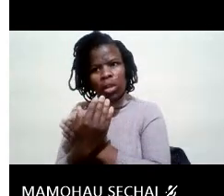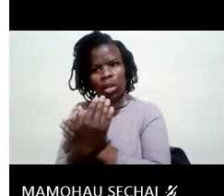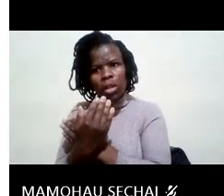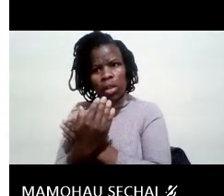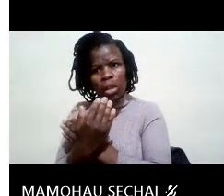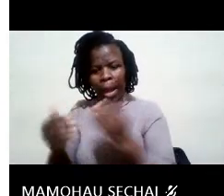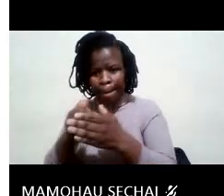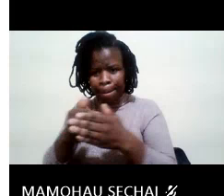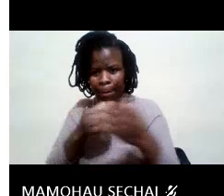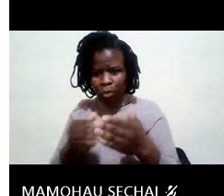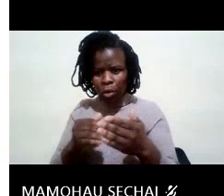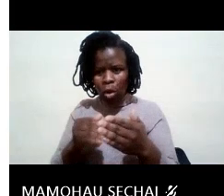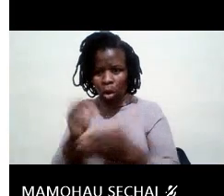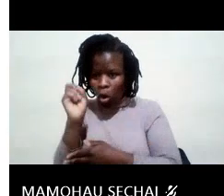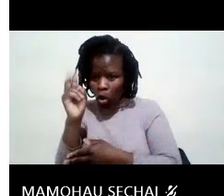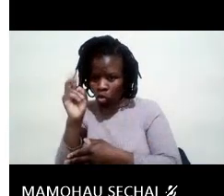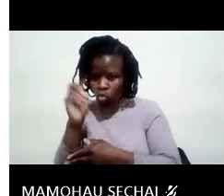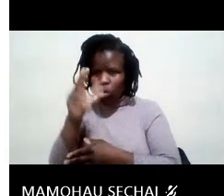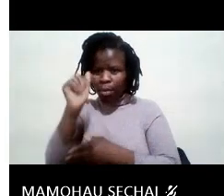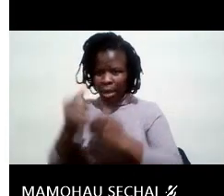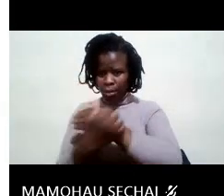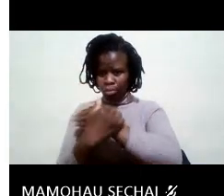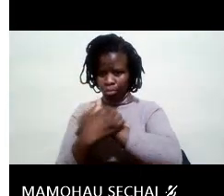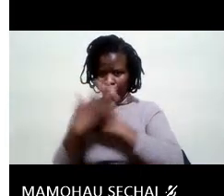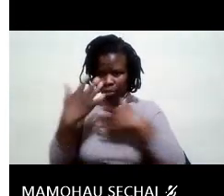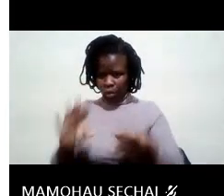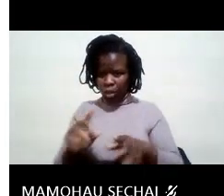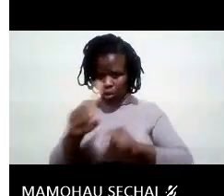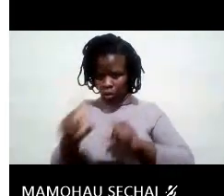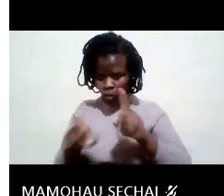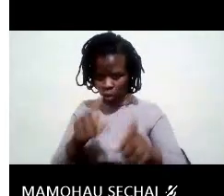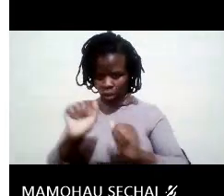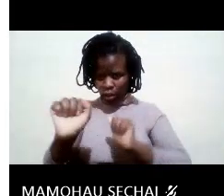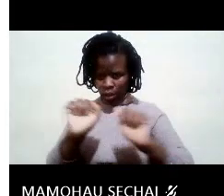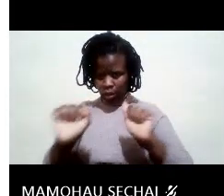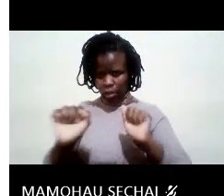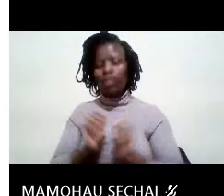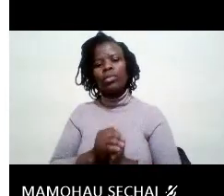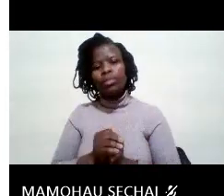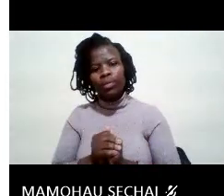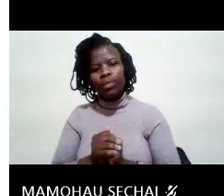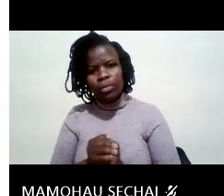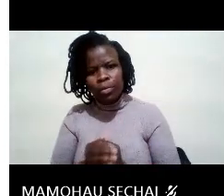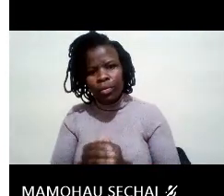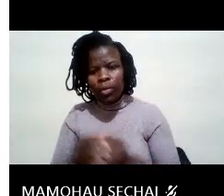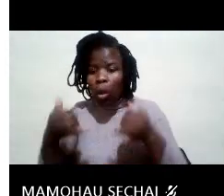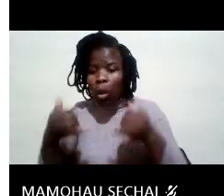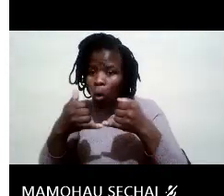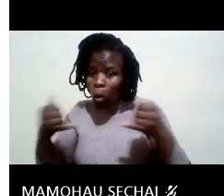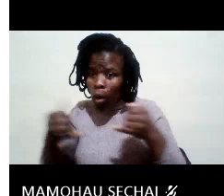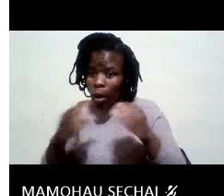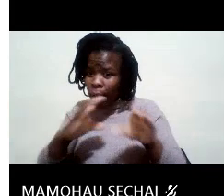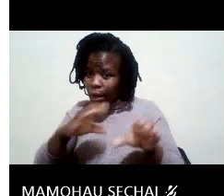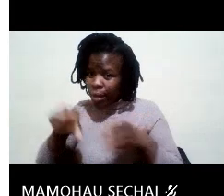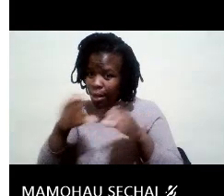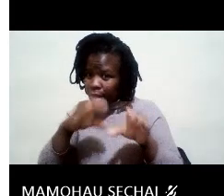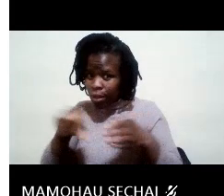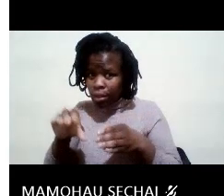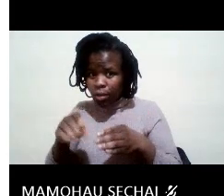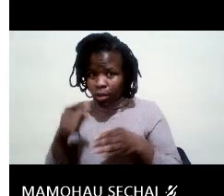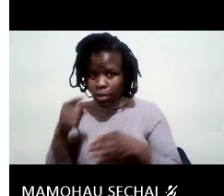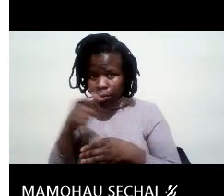have those questions, okay, or areas of classification. Then the online activity you have this week, this is the 3rd, right?